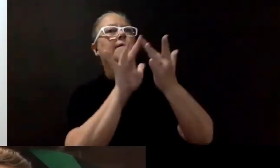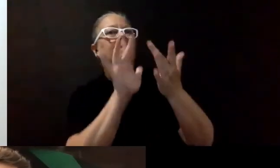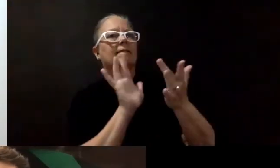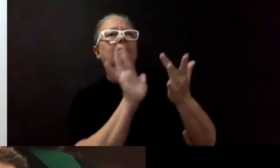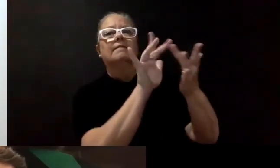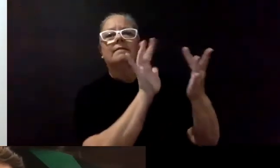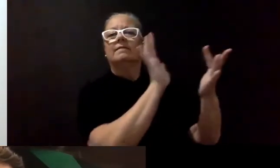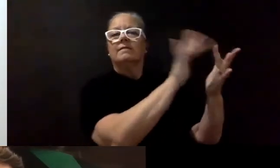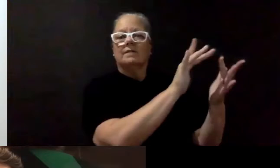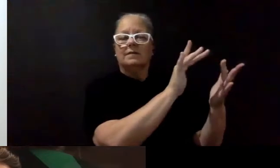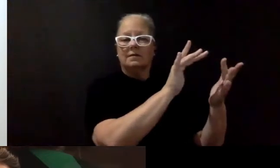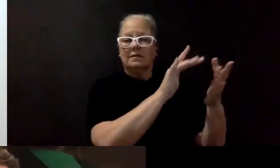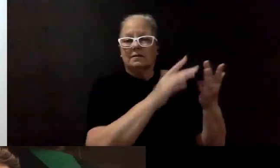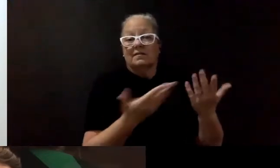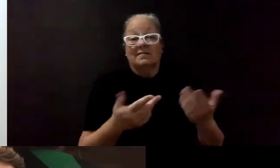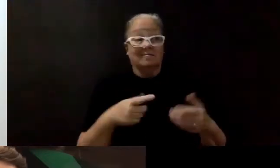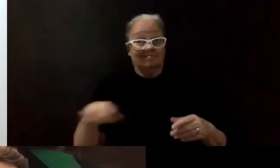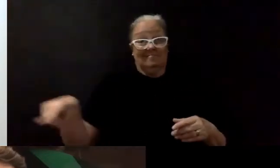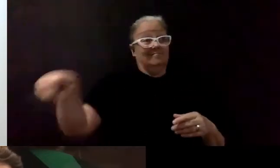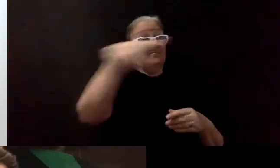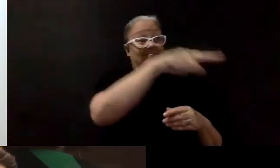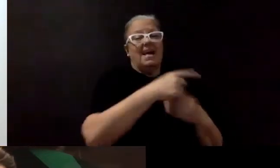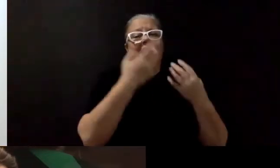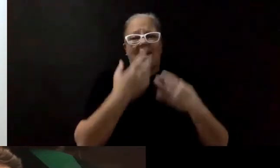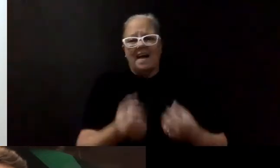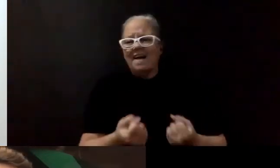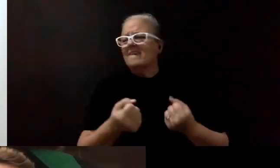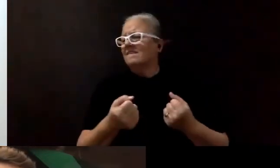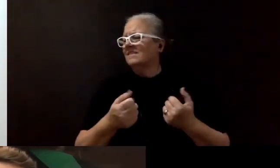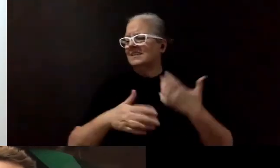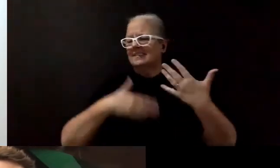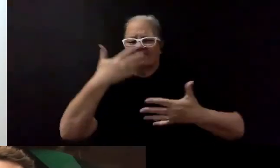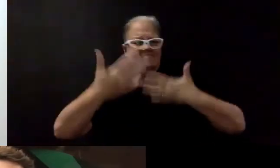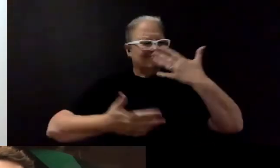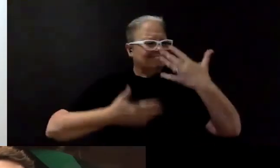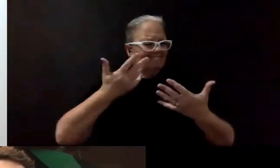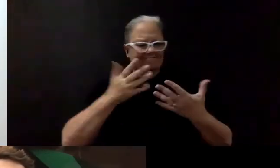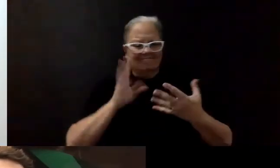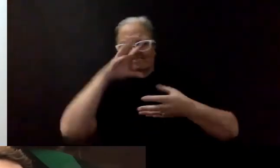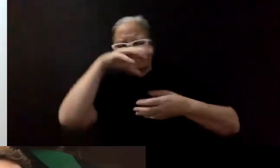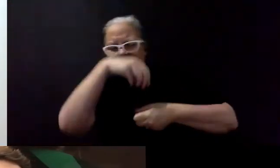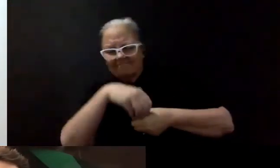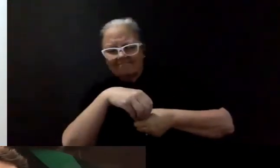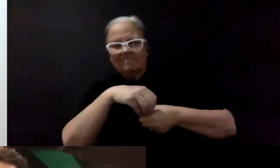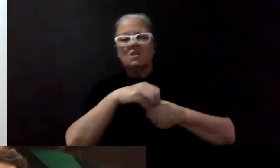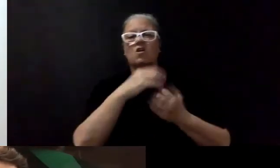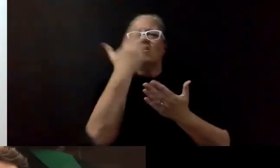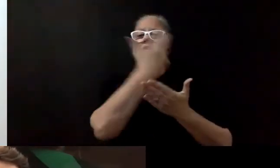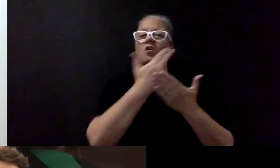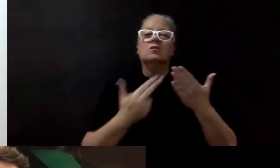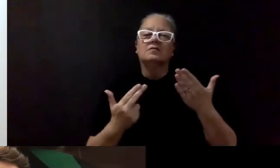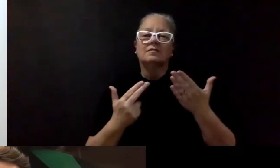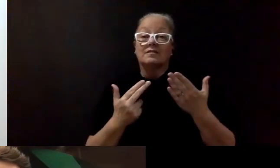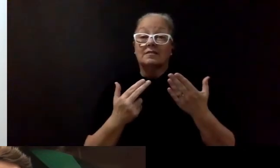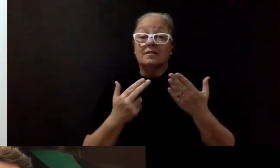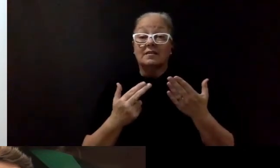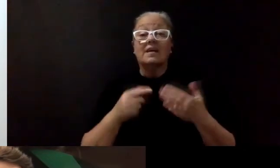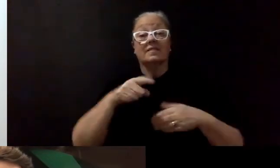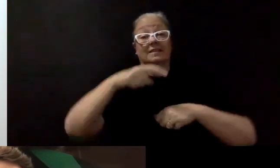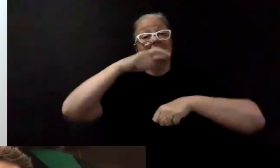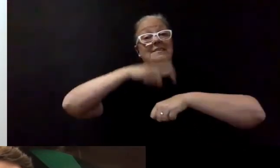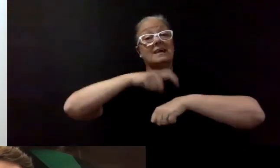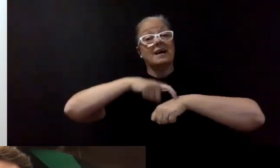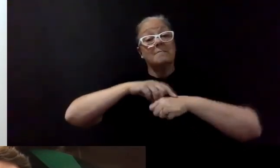is a consumer of creativity and the arts, right? And I've been talking about this extensively over lockdown. Here